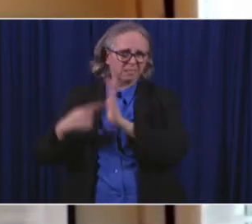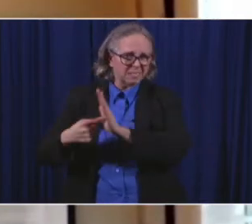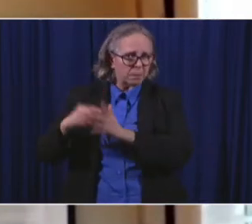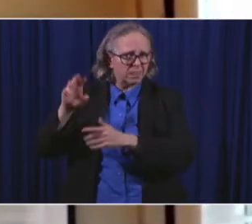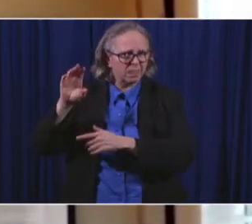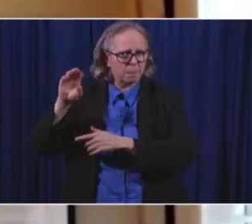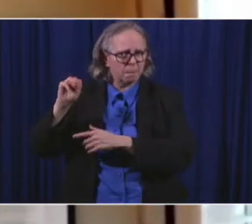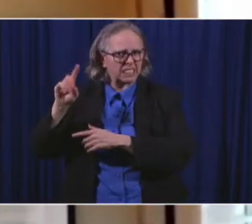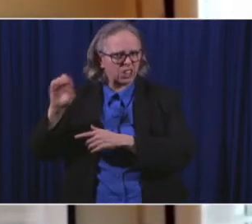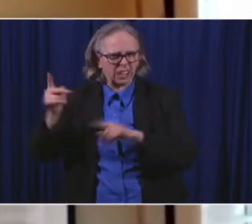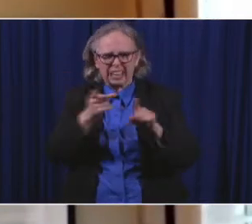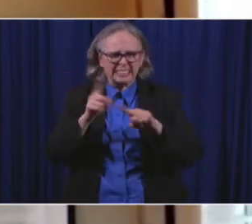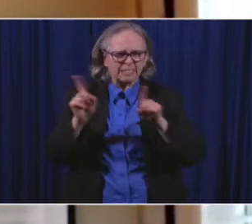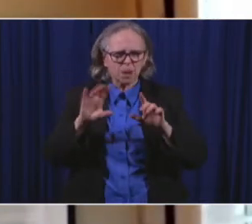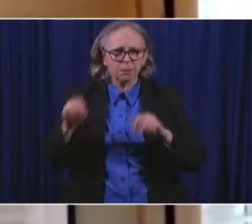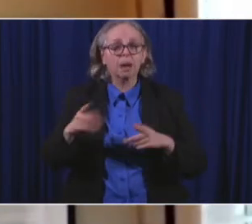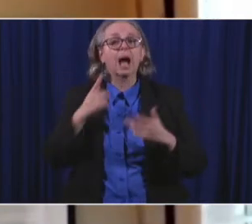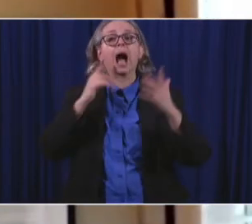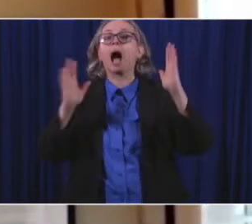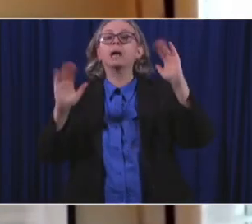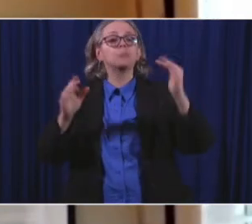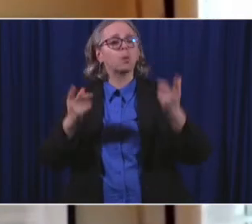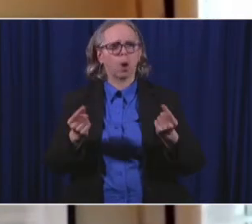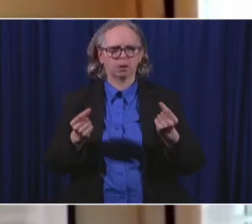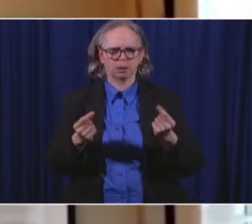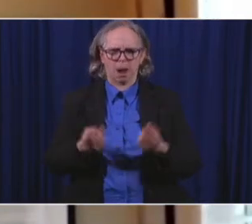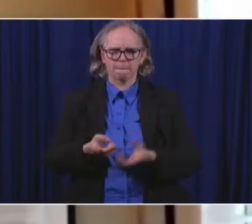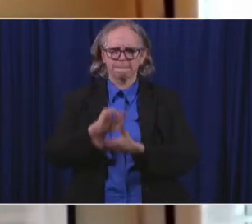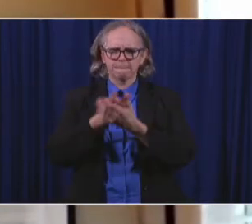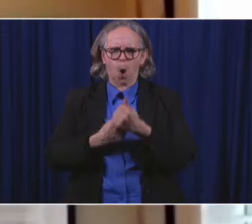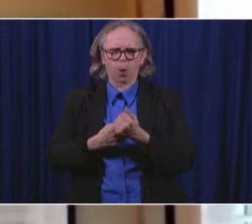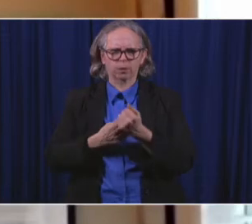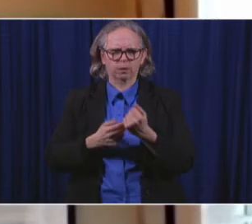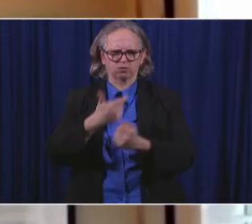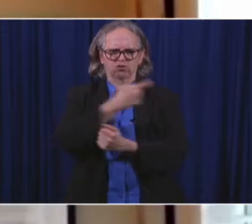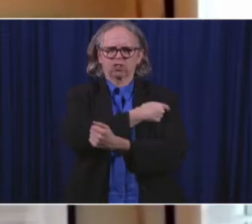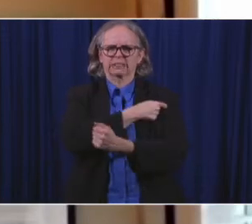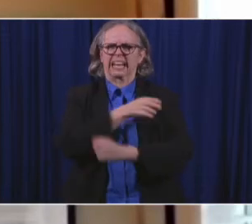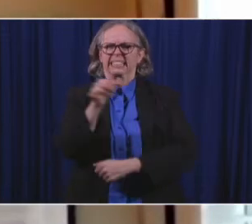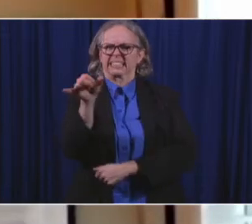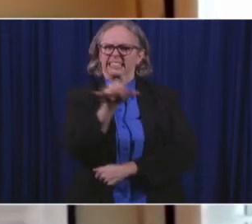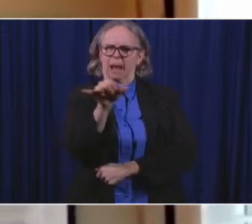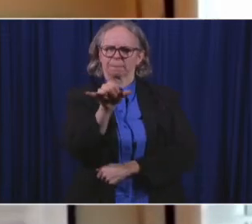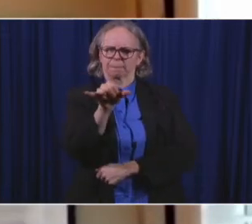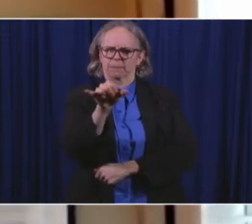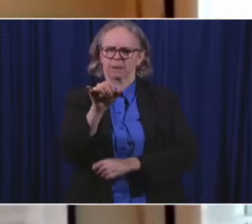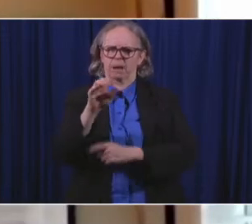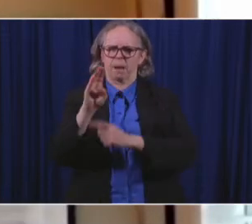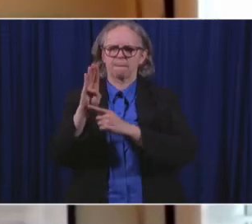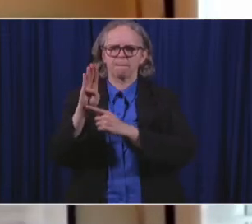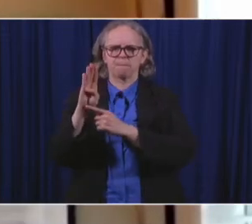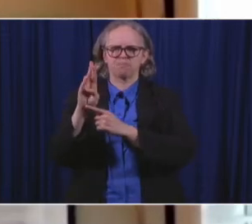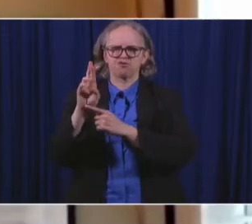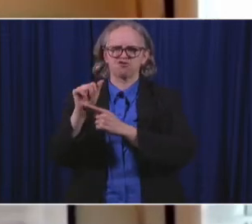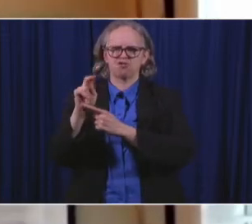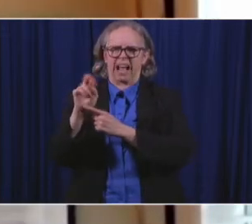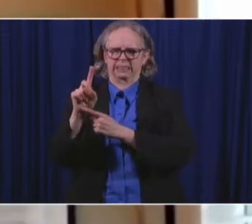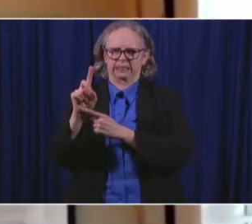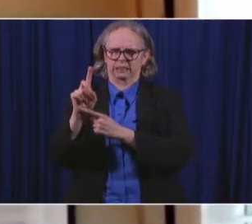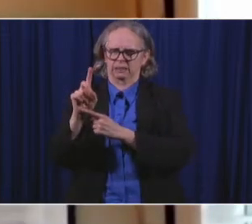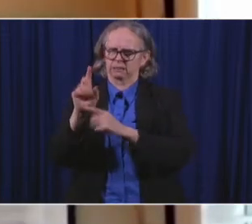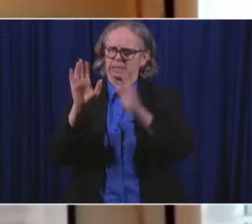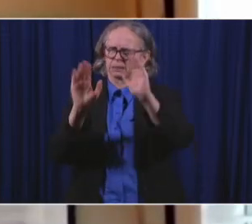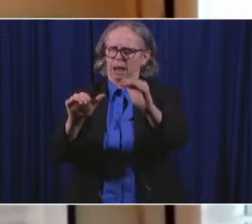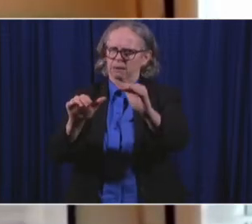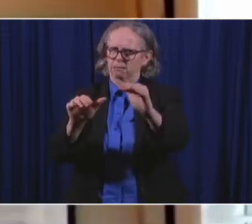receive 2 doses of the same brand of vaccine. And that's how our planning is going. That's